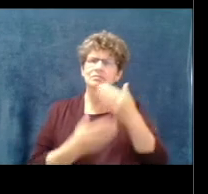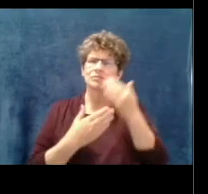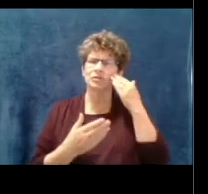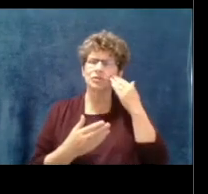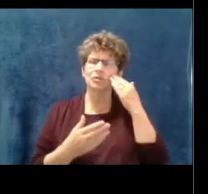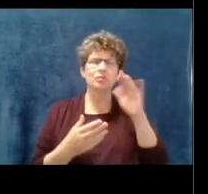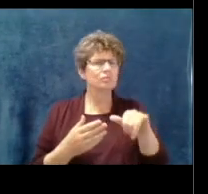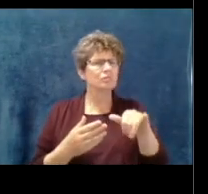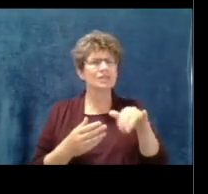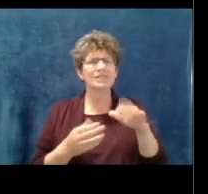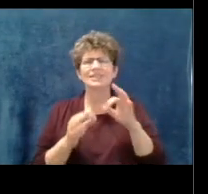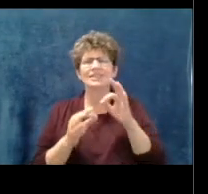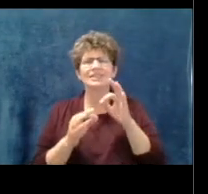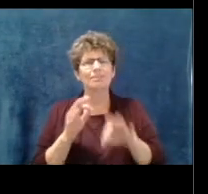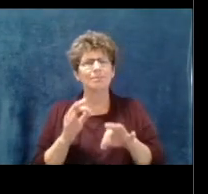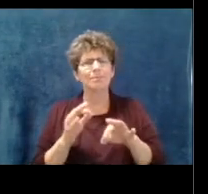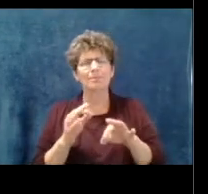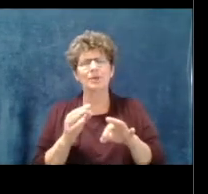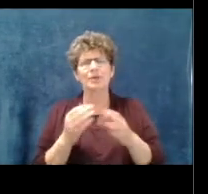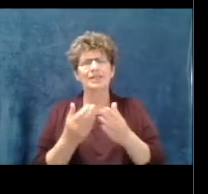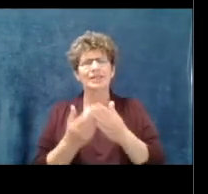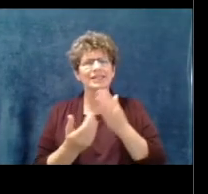goals. Benefits to doing that sort of stuff.